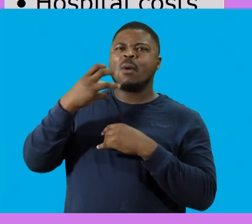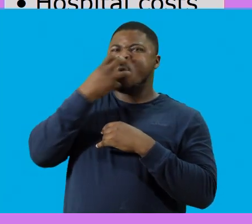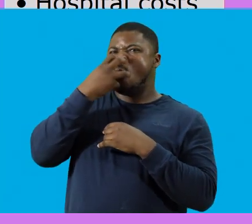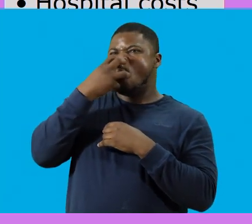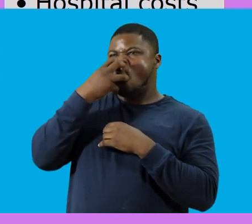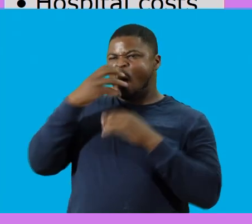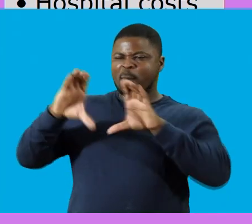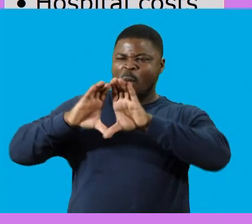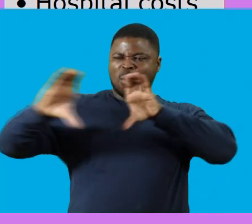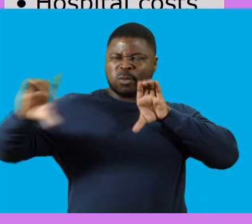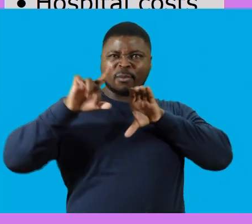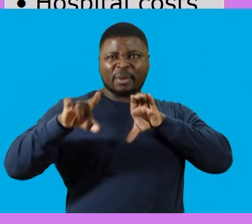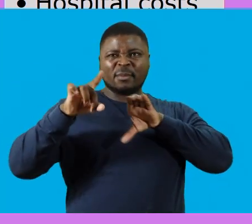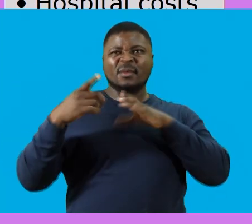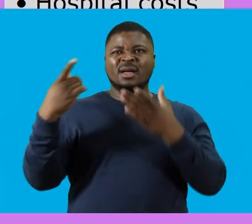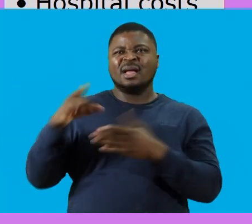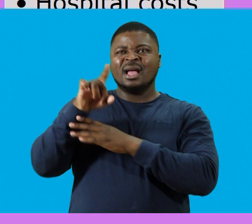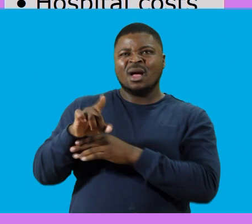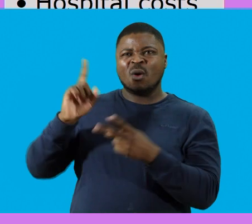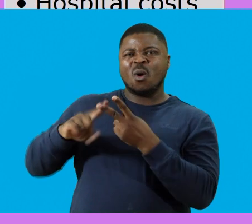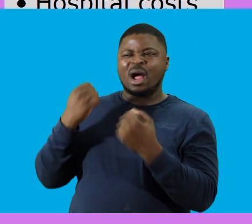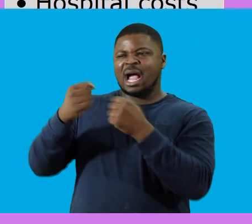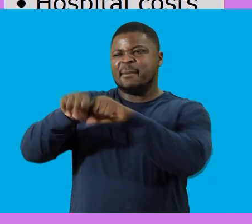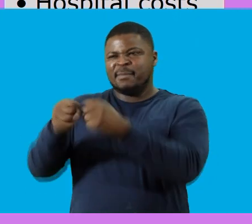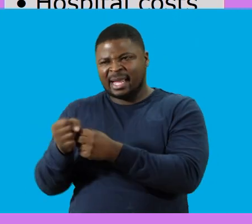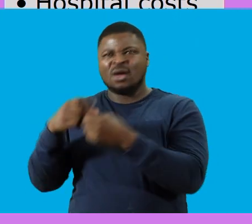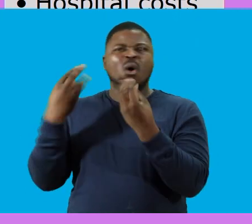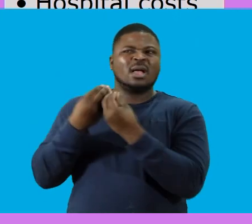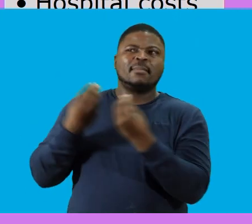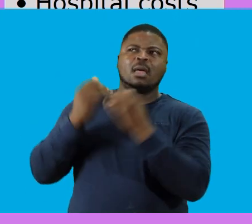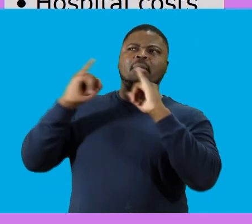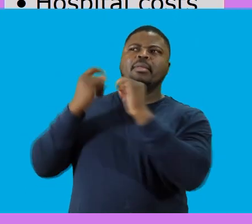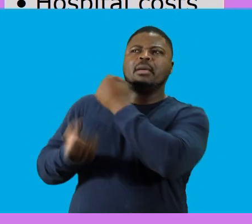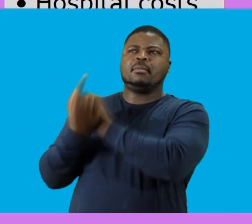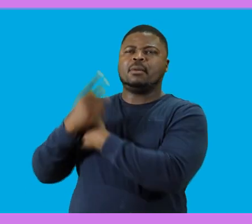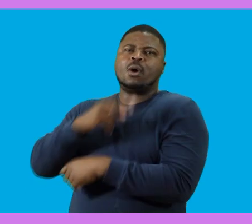breaks or a car breakdown, your phone break or hospital costs.